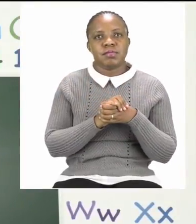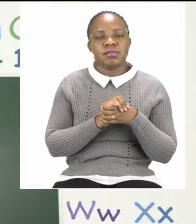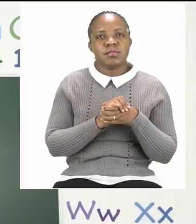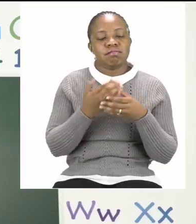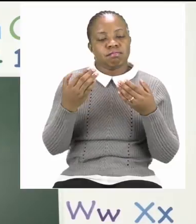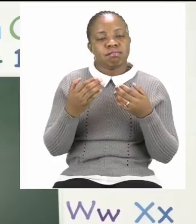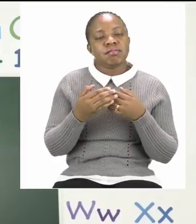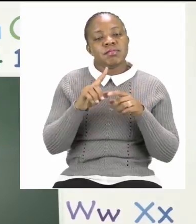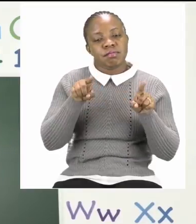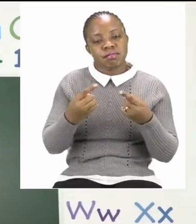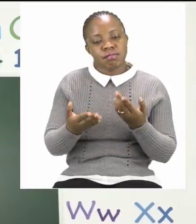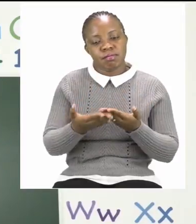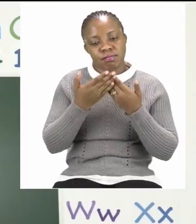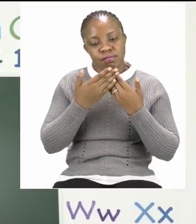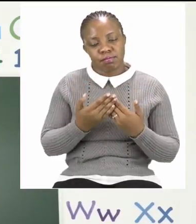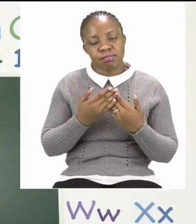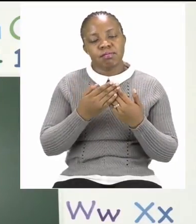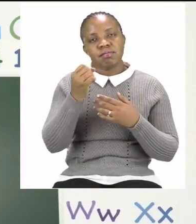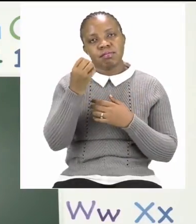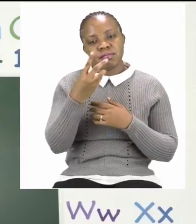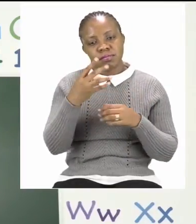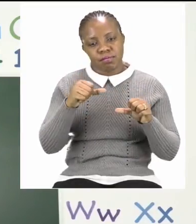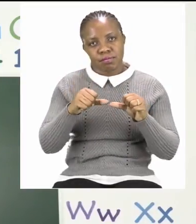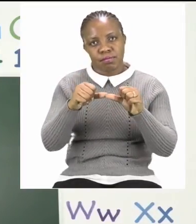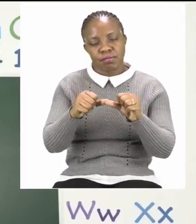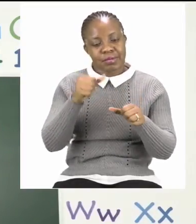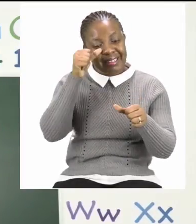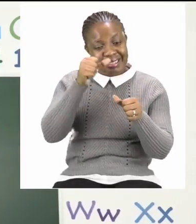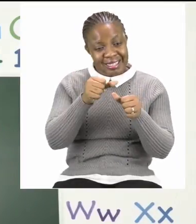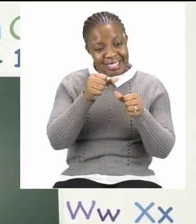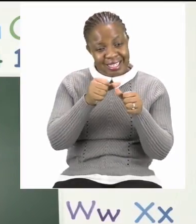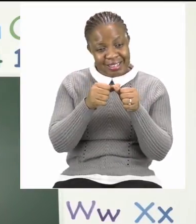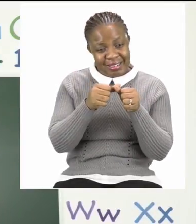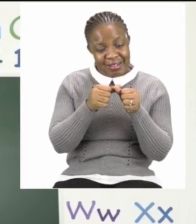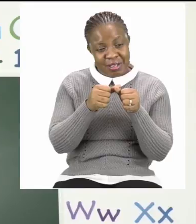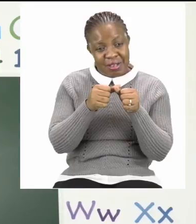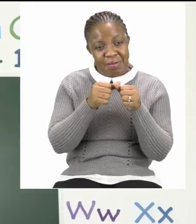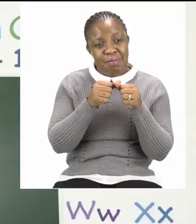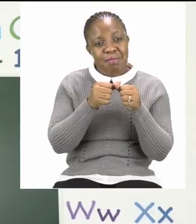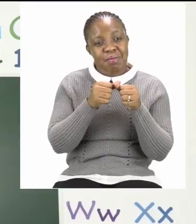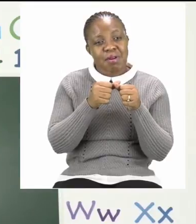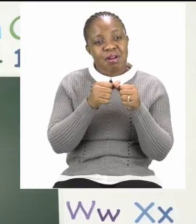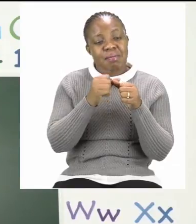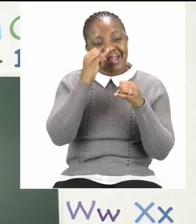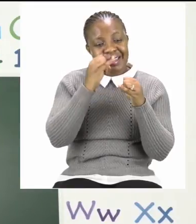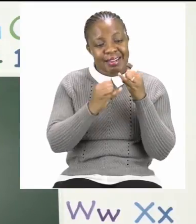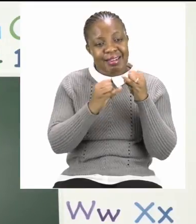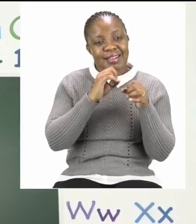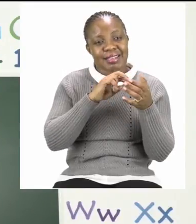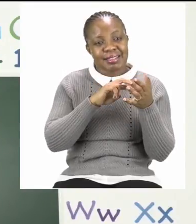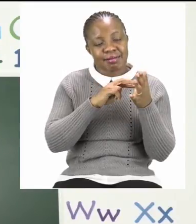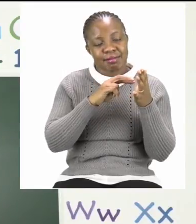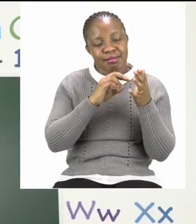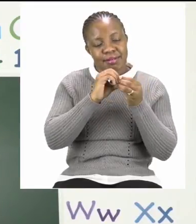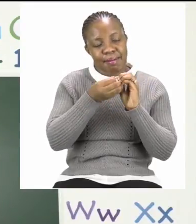on. Remember, we are starting at 10 and going to 12. So we want to see how